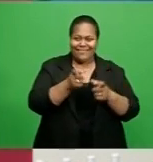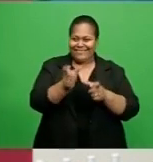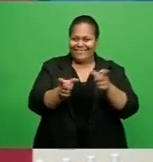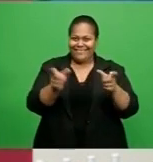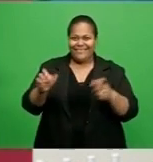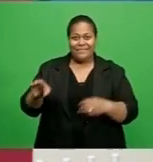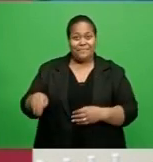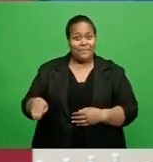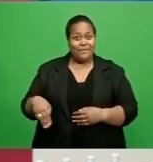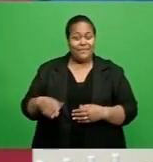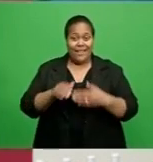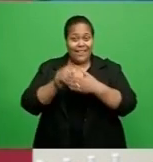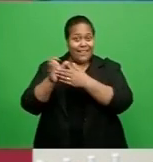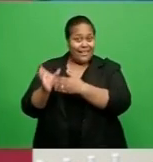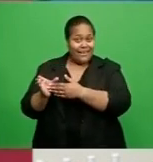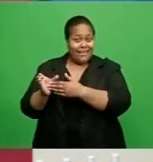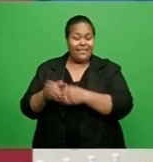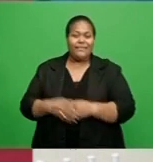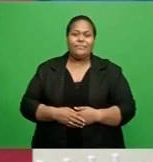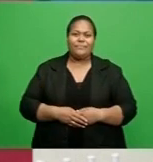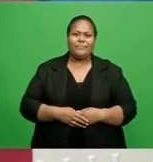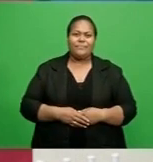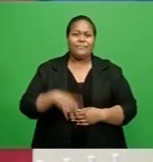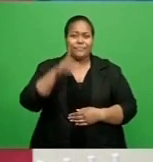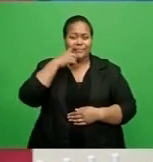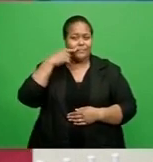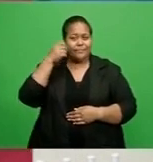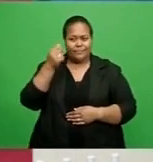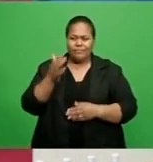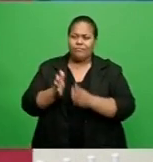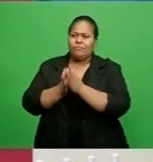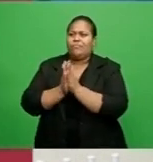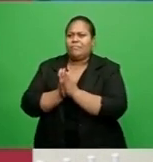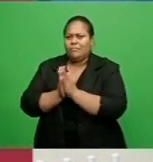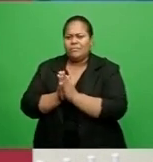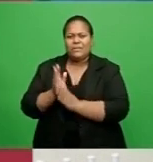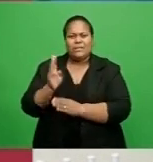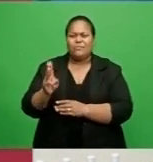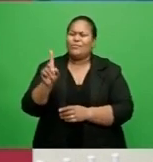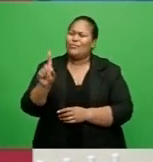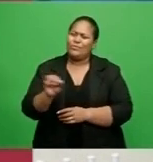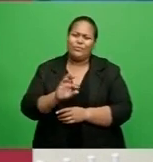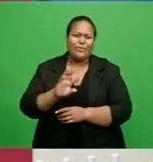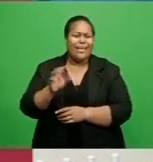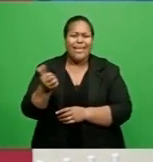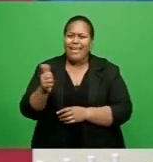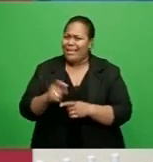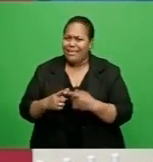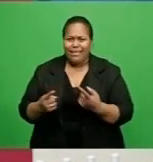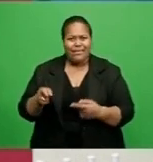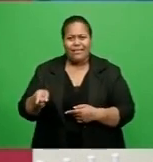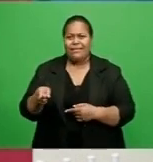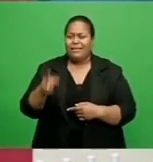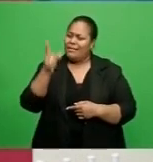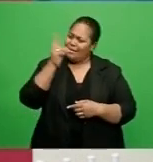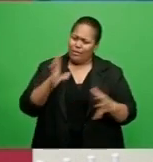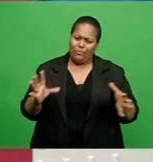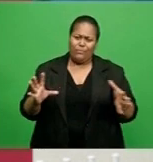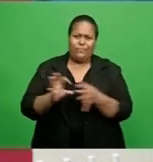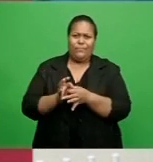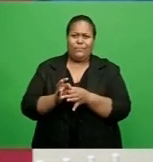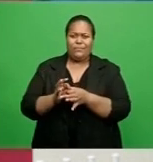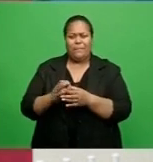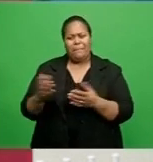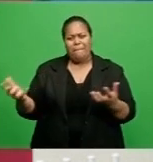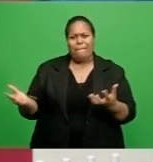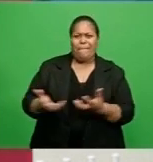our current leader, Mr. Sitiveni Ramuka, begging him to do everything to put the party together, so to speak, so that